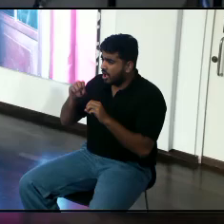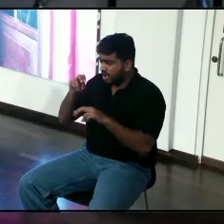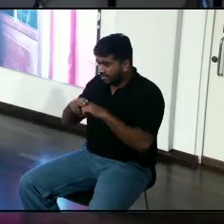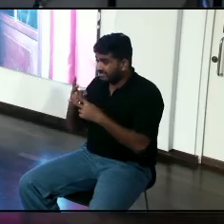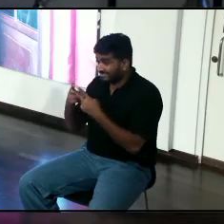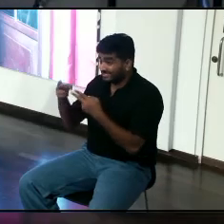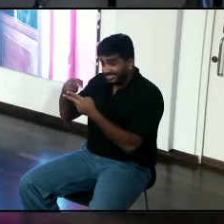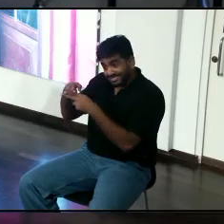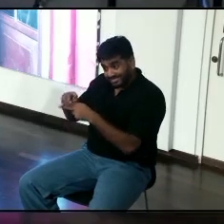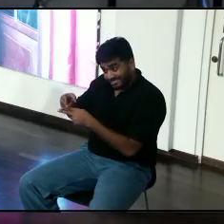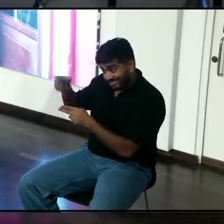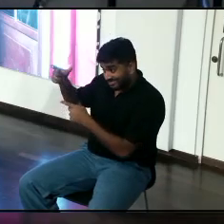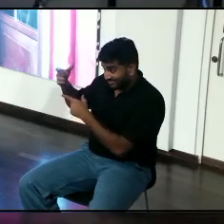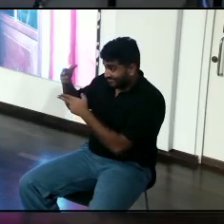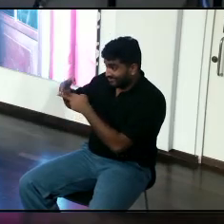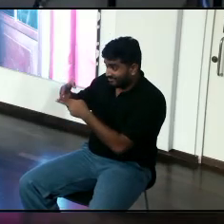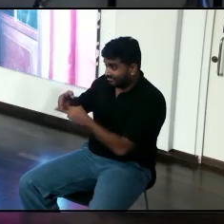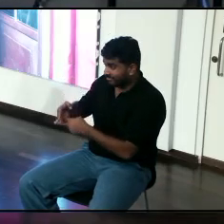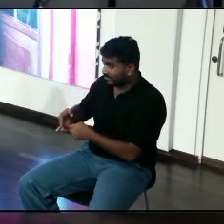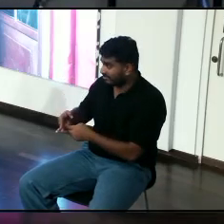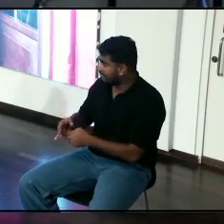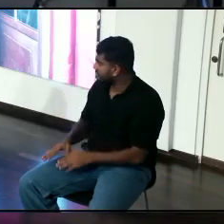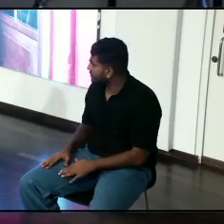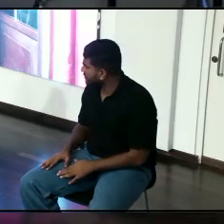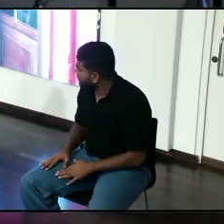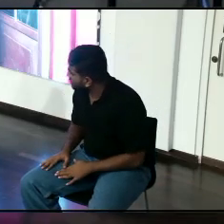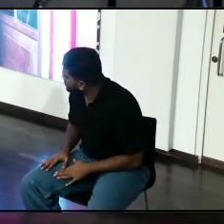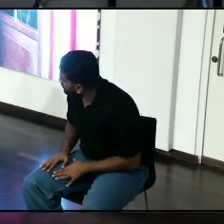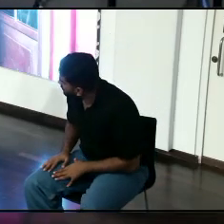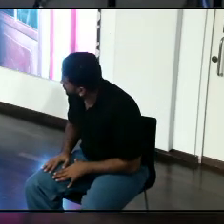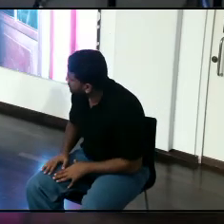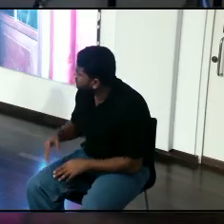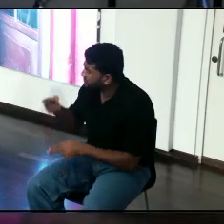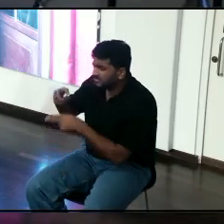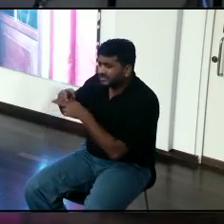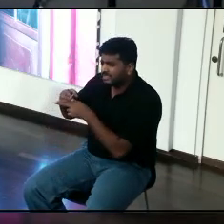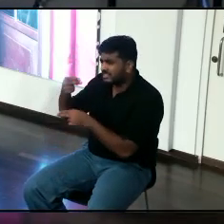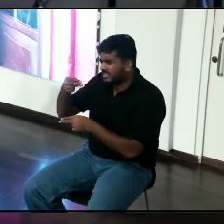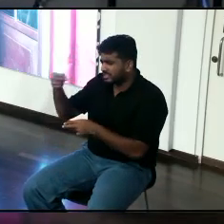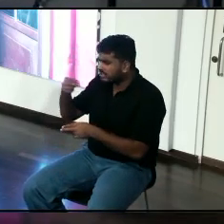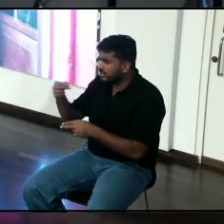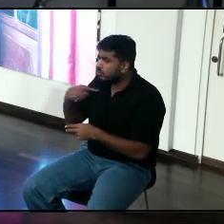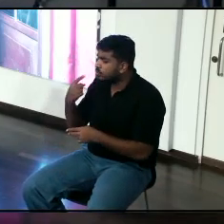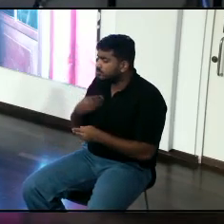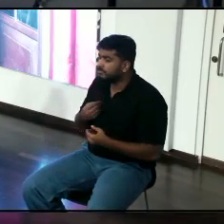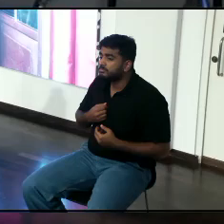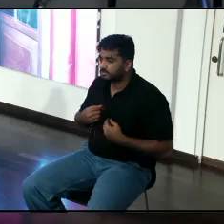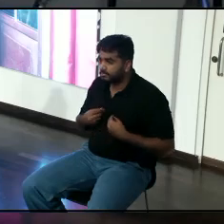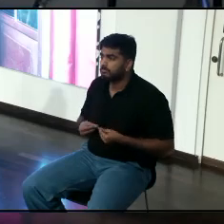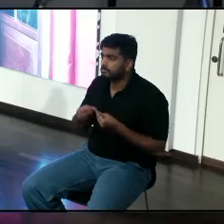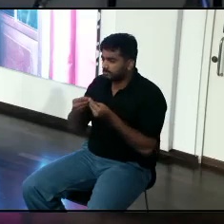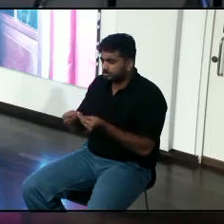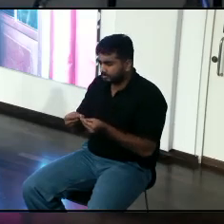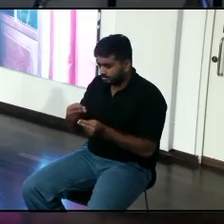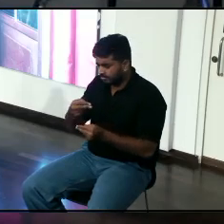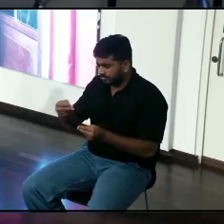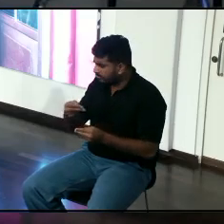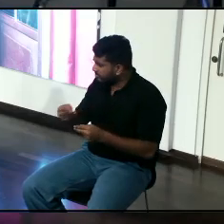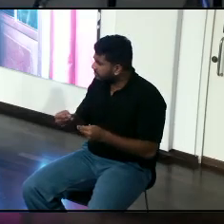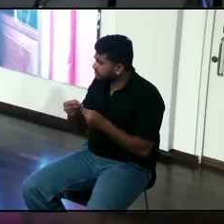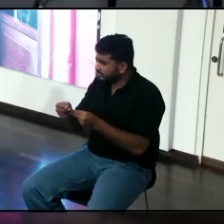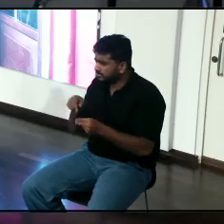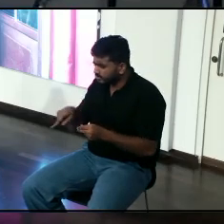of Duality, of Reflections, and Evergreen. These titles were given by us in order to represent